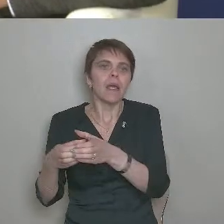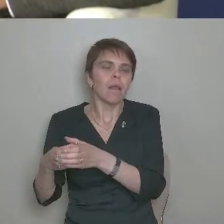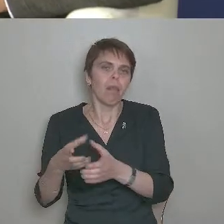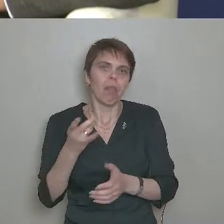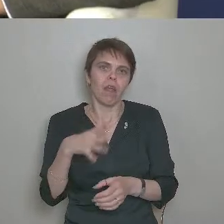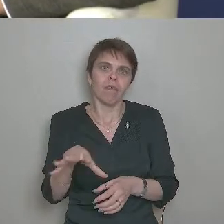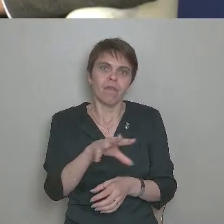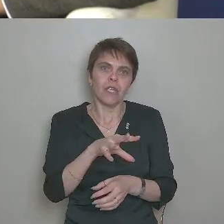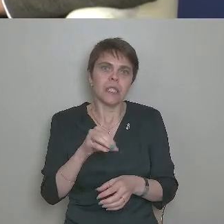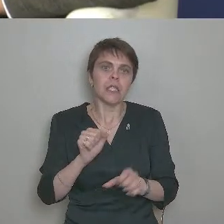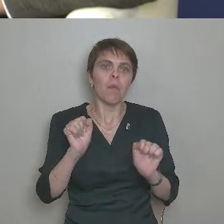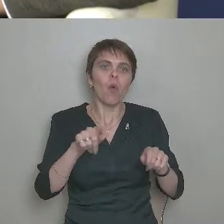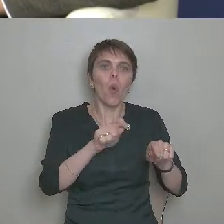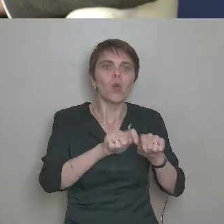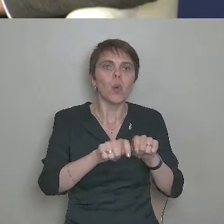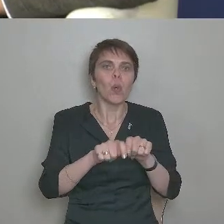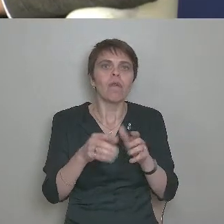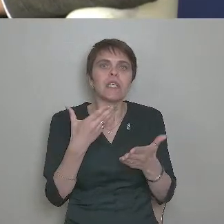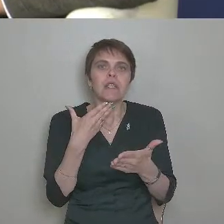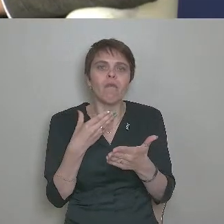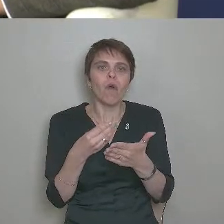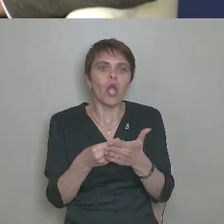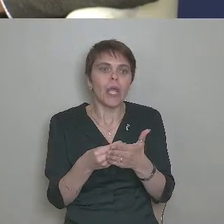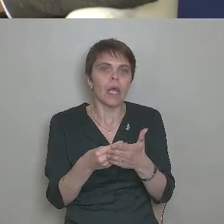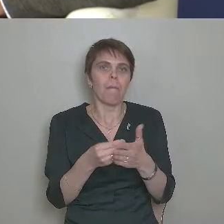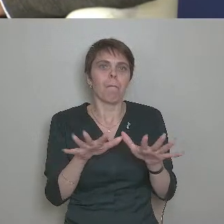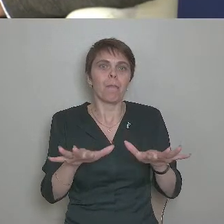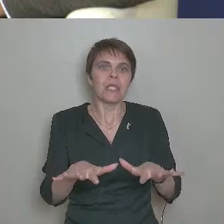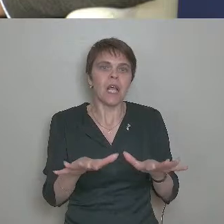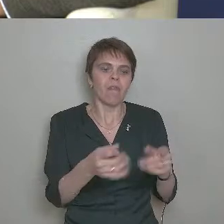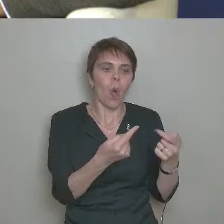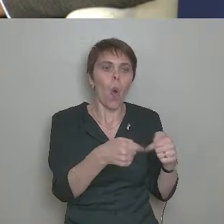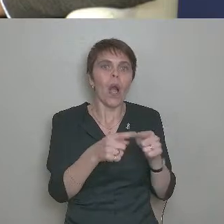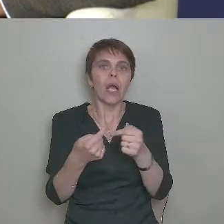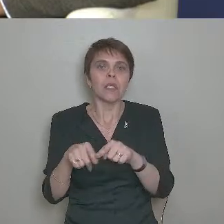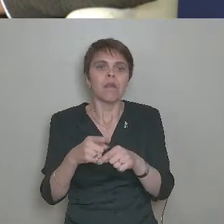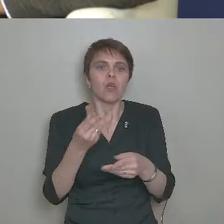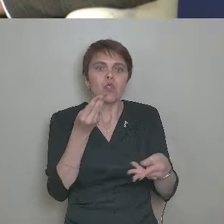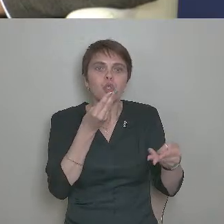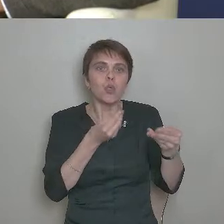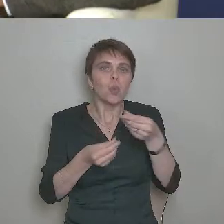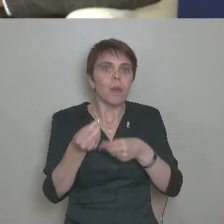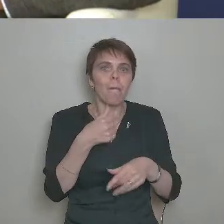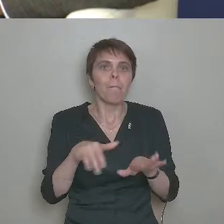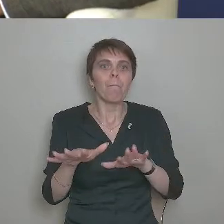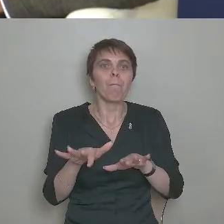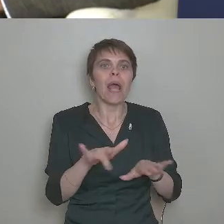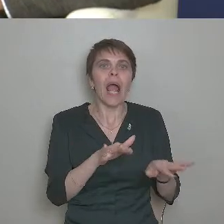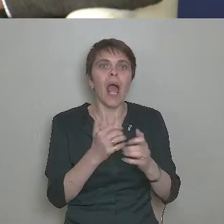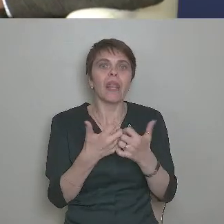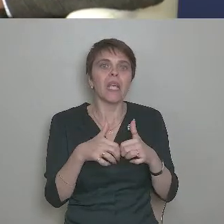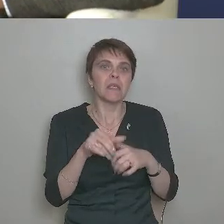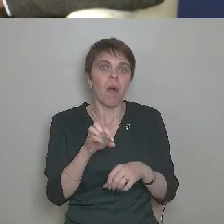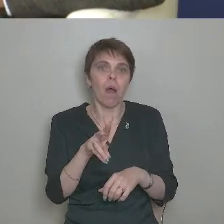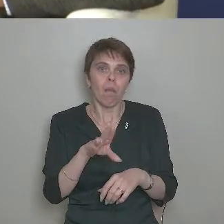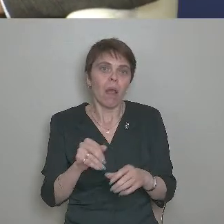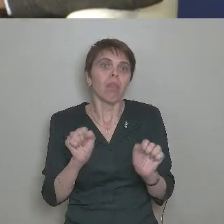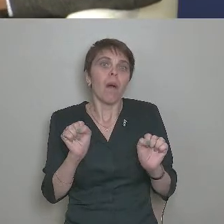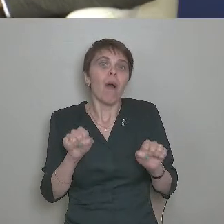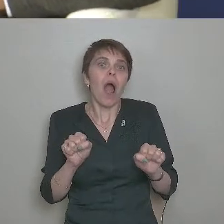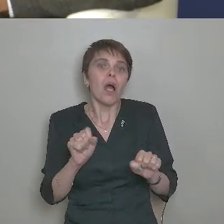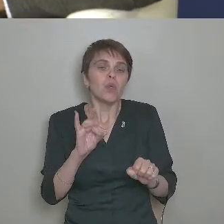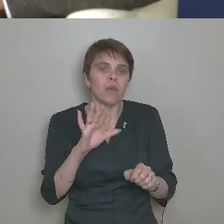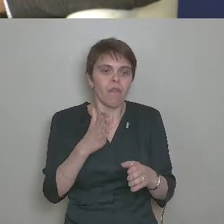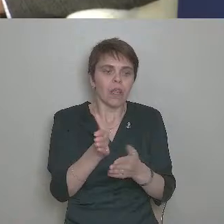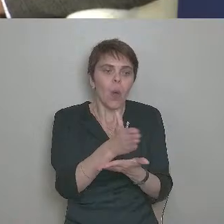looks like that. Not all the parties are convinced that they control their local organizations, and they try to resort to some